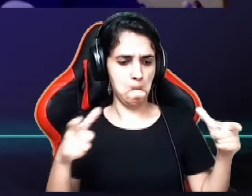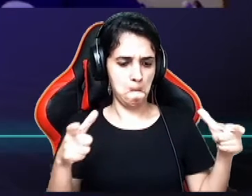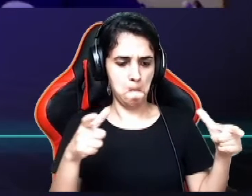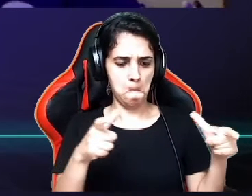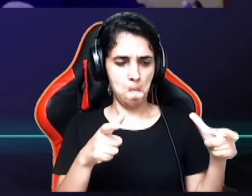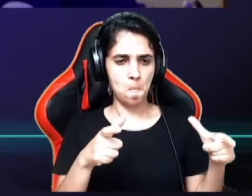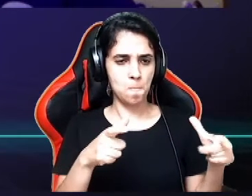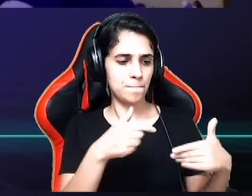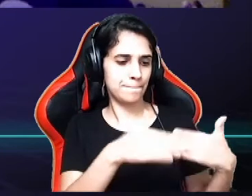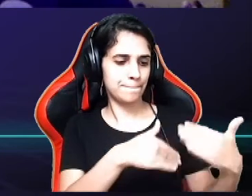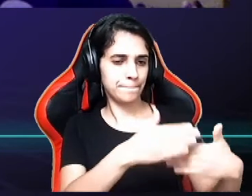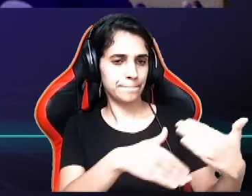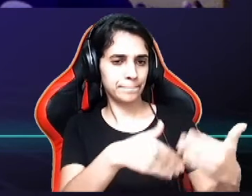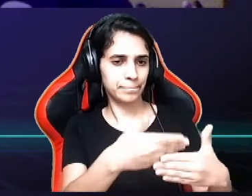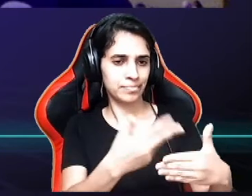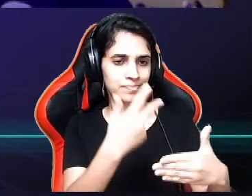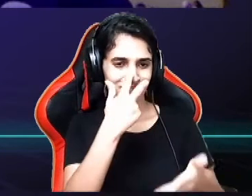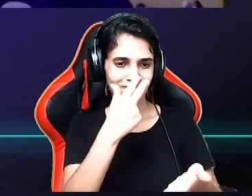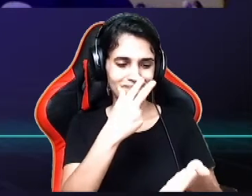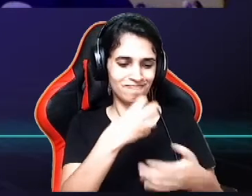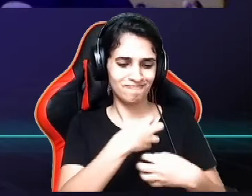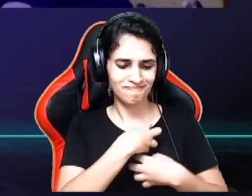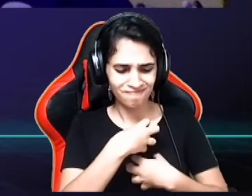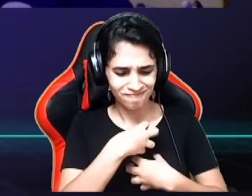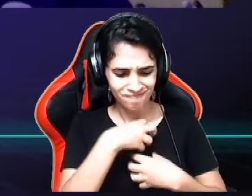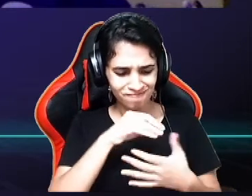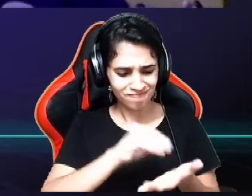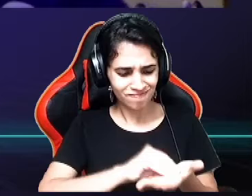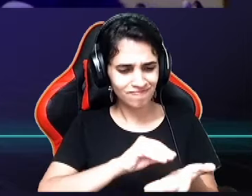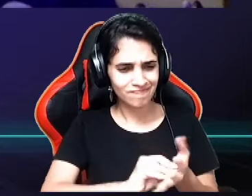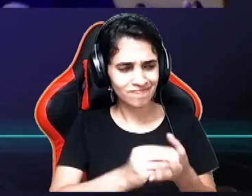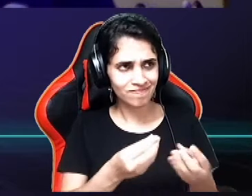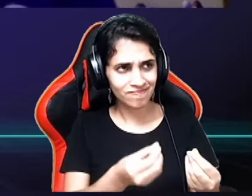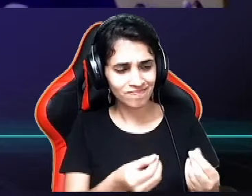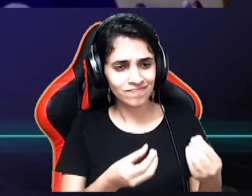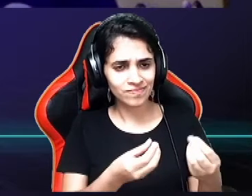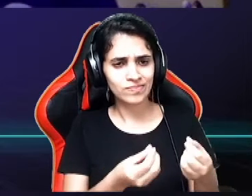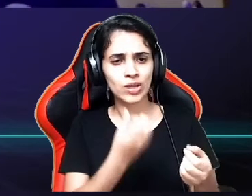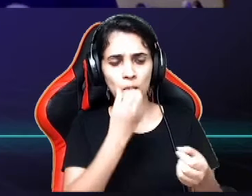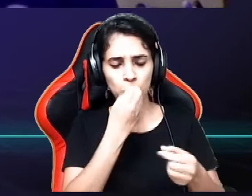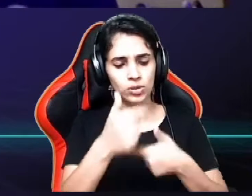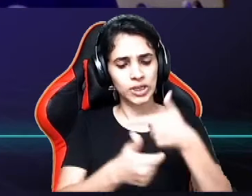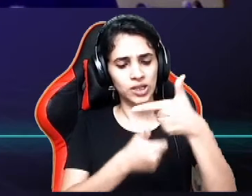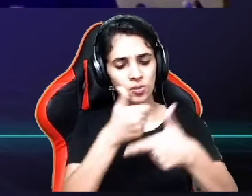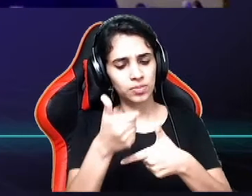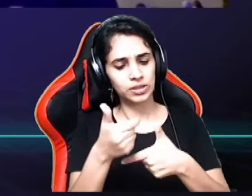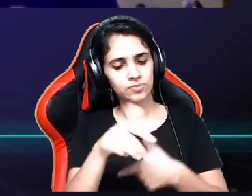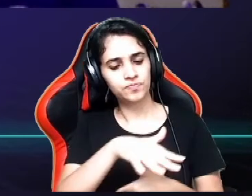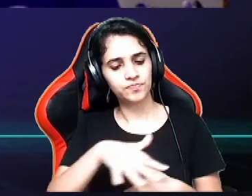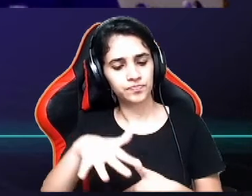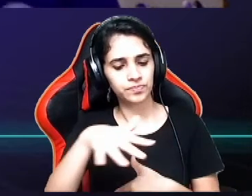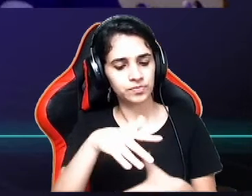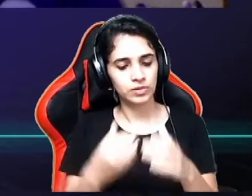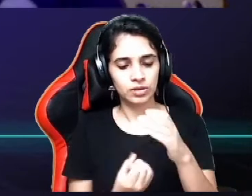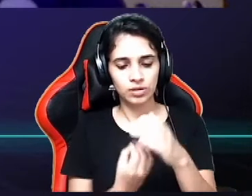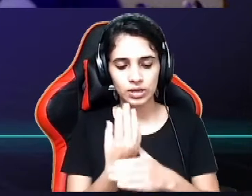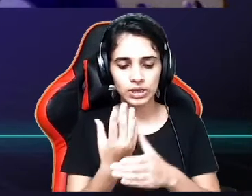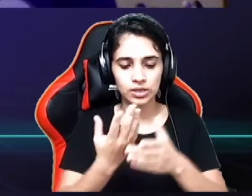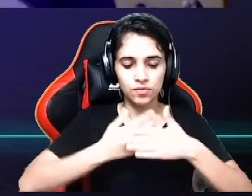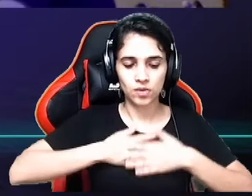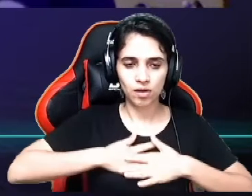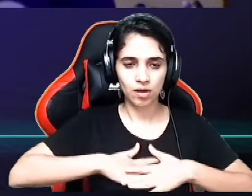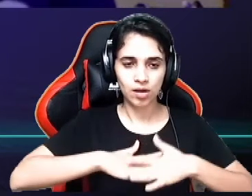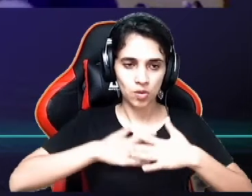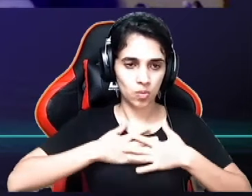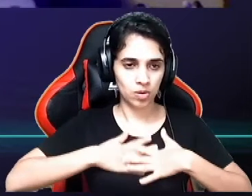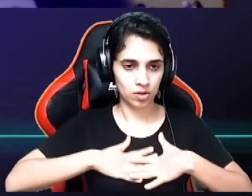studios, and after a while, they start feeling that as well. It's not so interesting